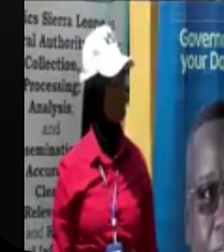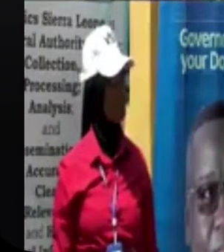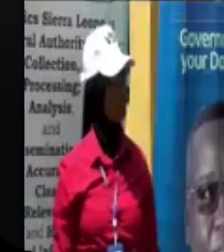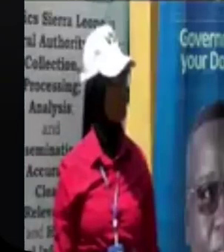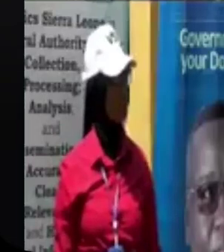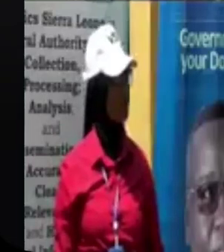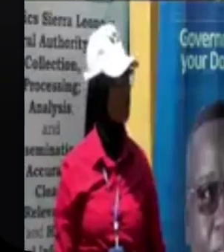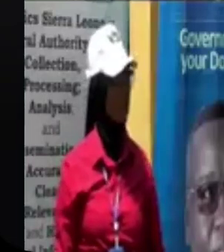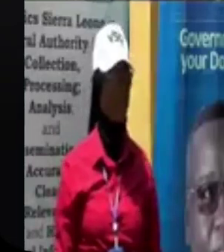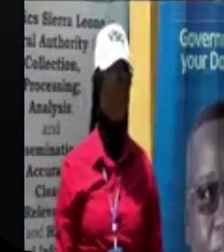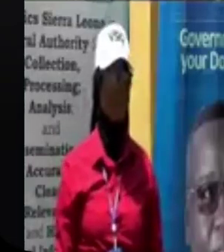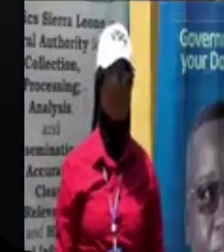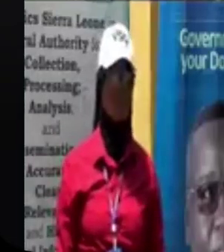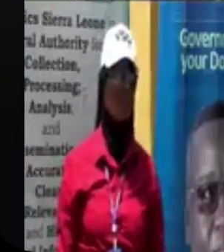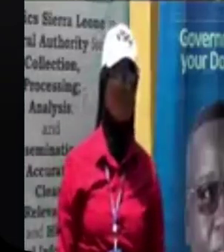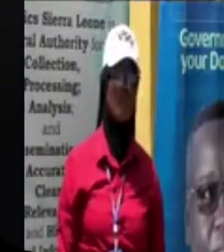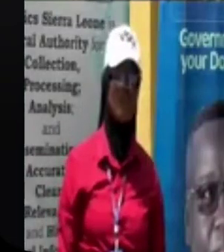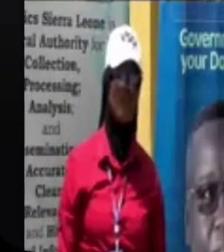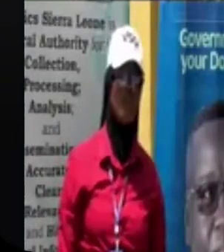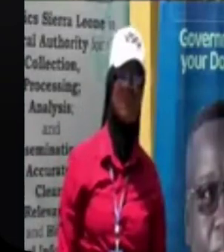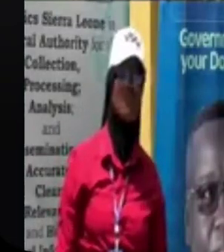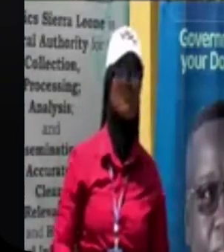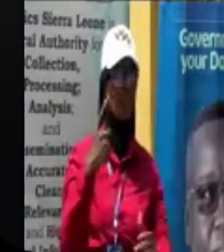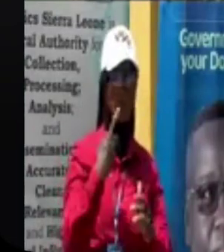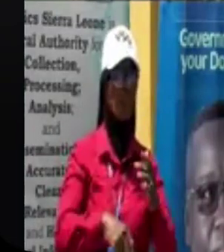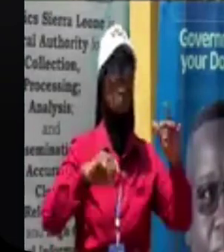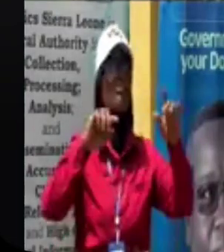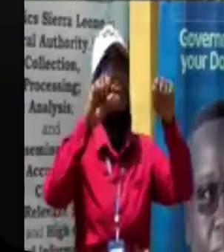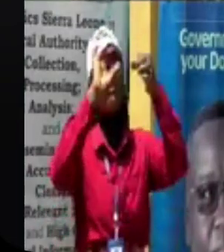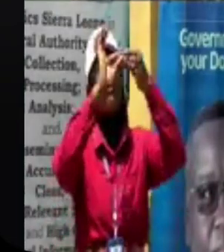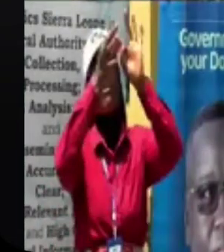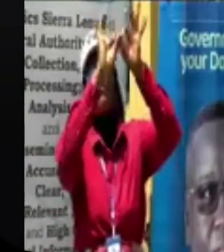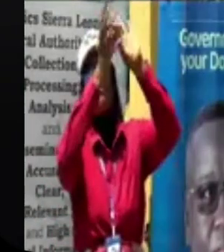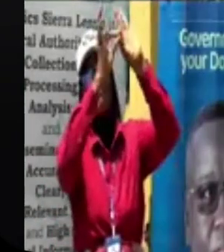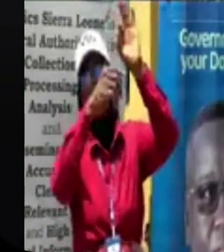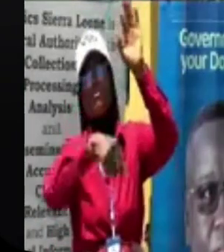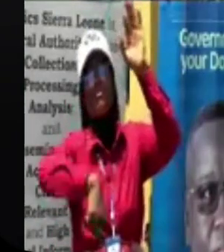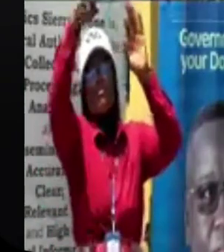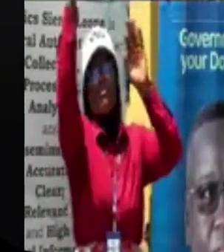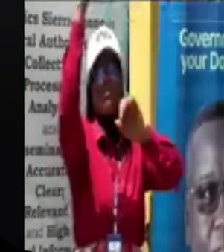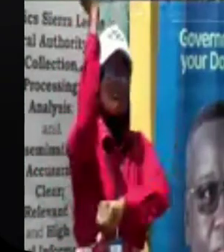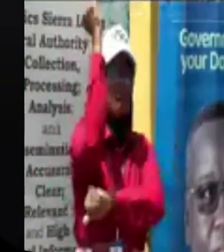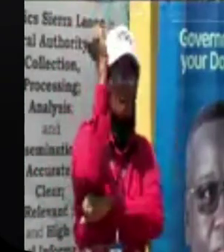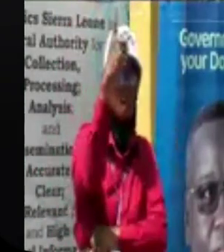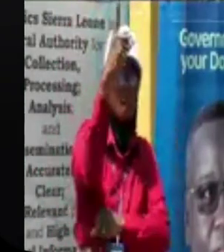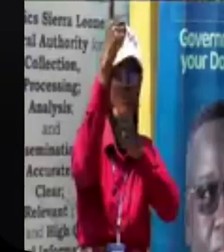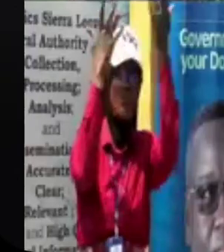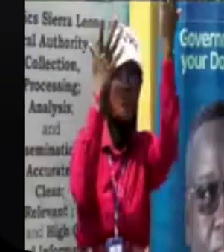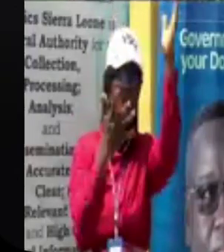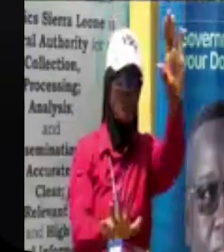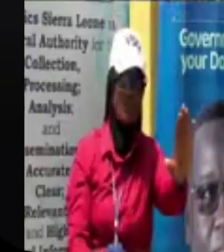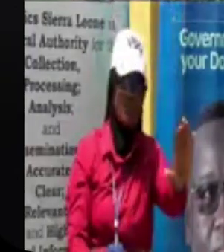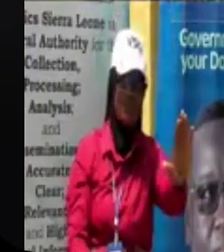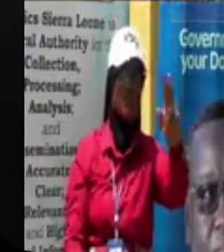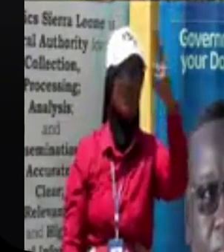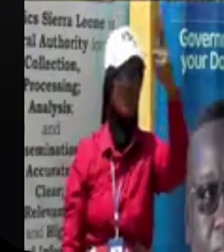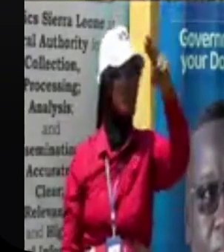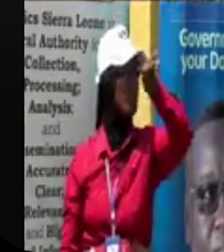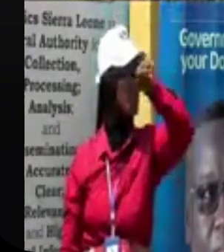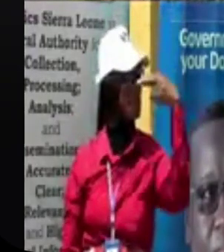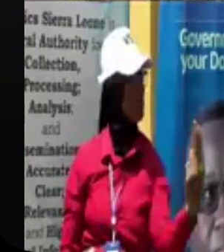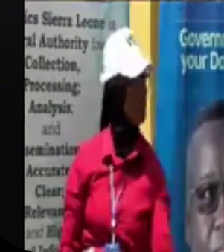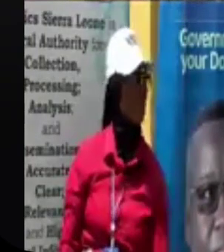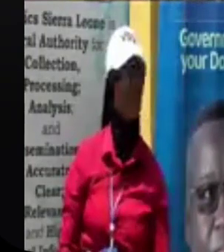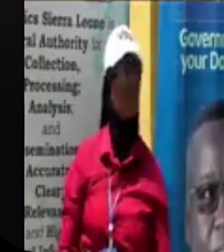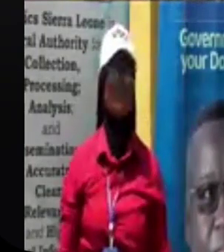the claim up pole? No, the one where they do the installation. Okay, now then they claim. Yes, okay. And one pipe. 2 of them for them. I think I see the video